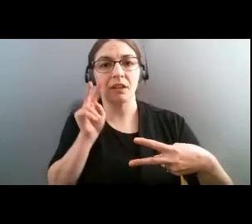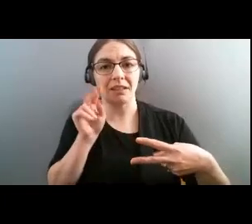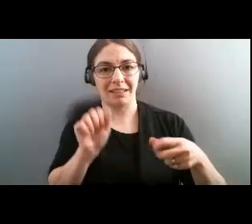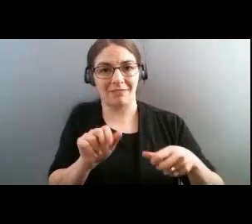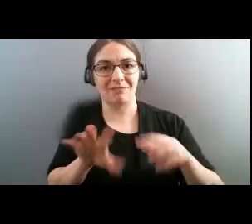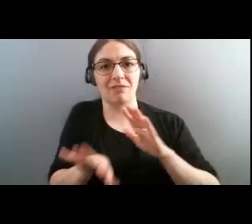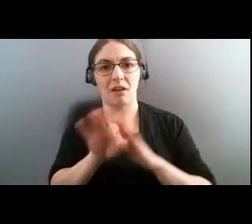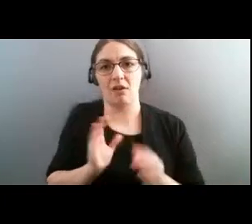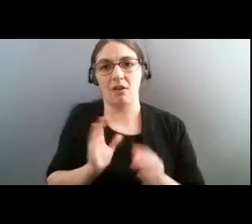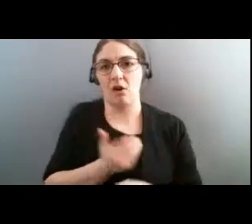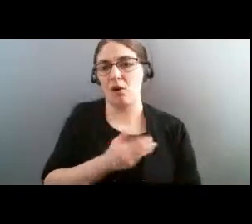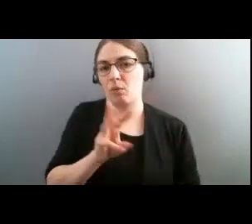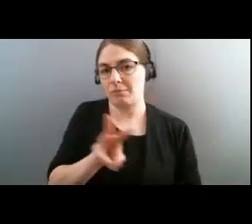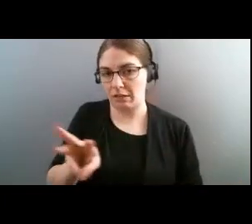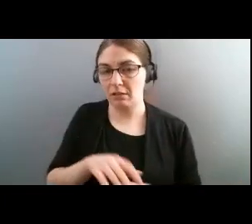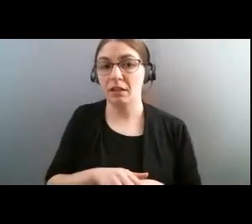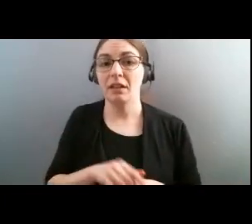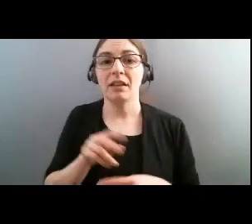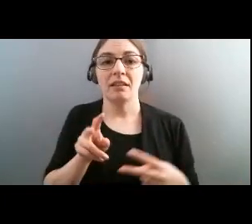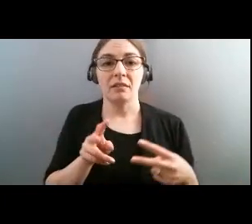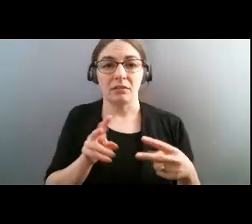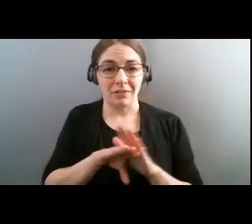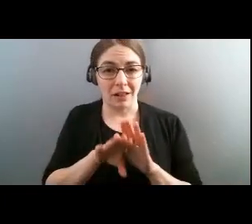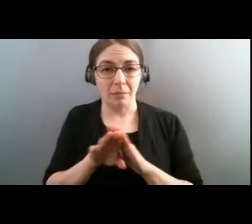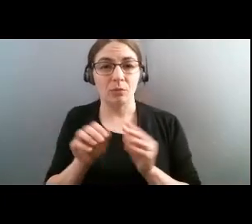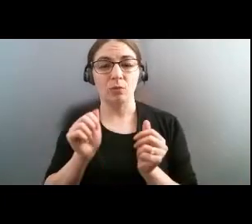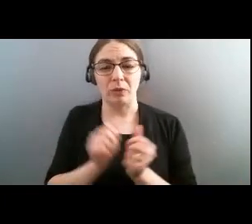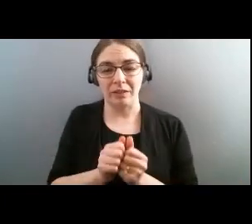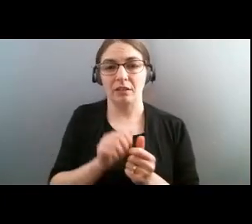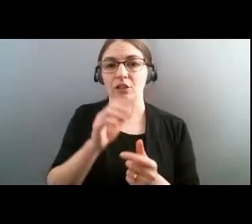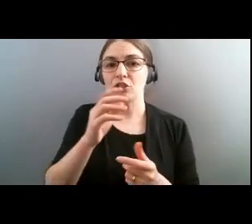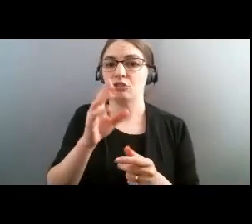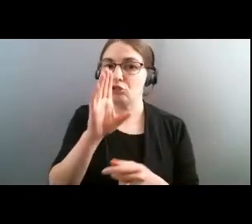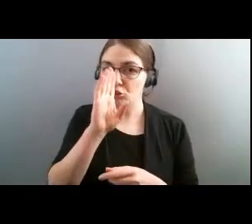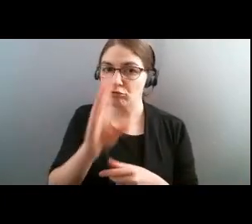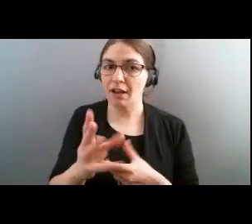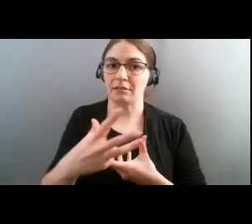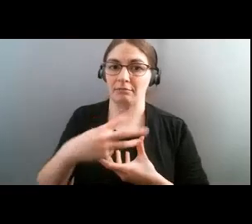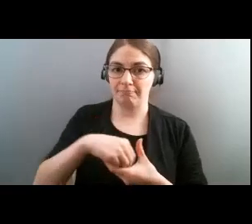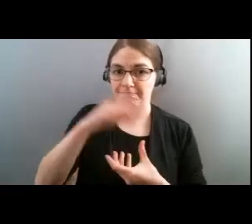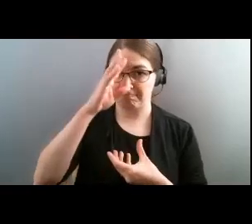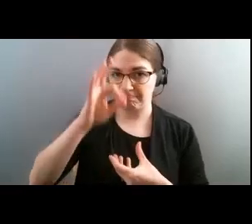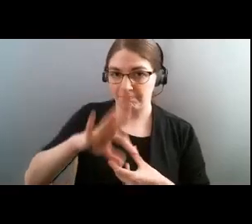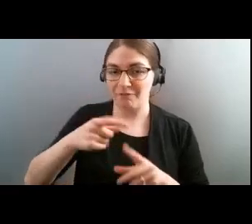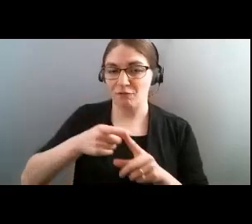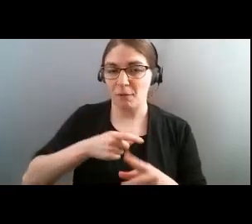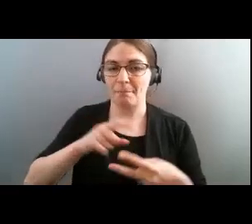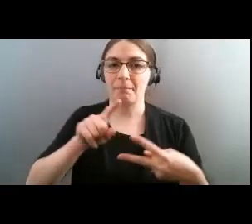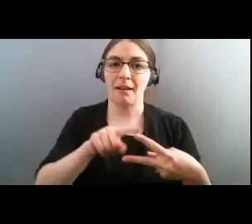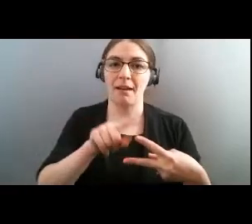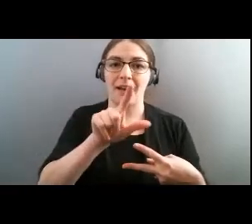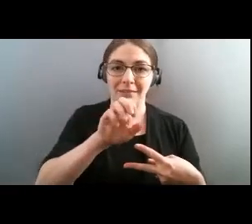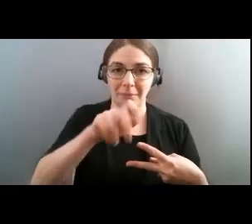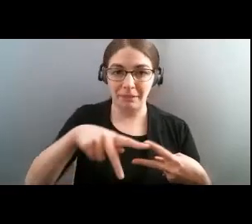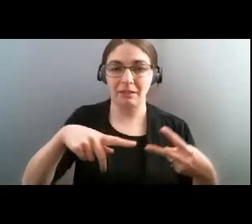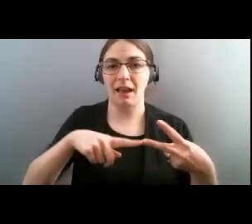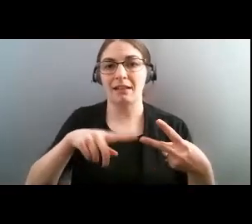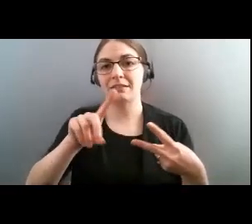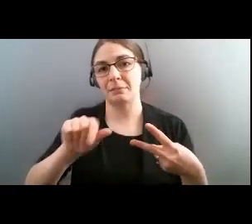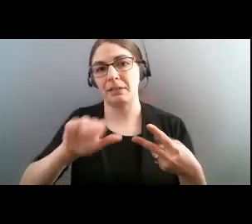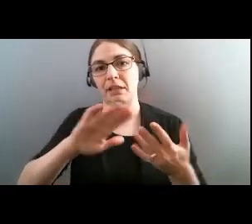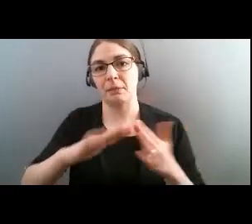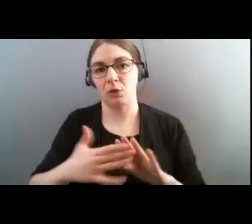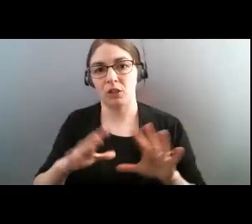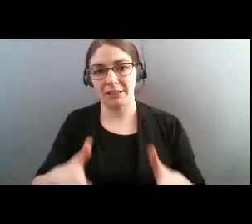direct input and engagement with the disability community and LEP communities. So if you can Google the Virginia Board for People